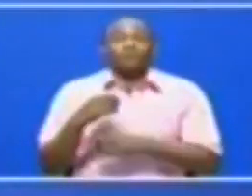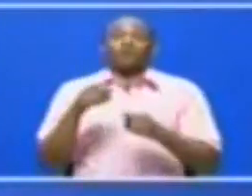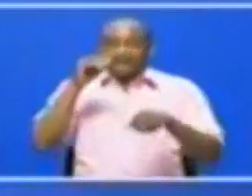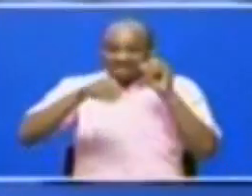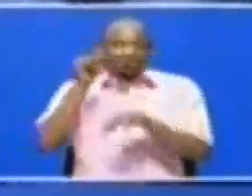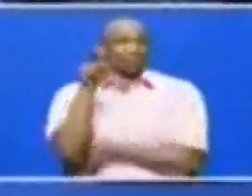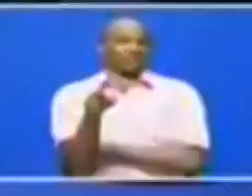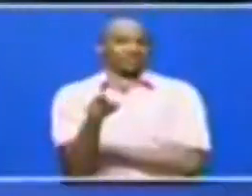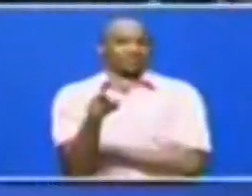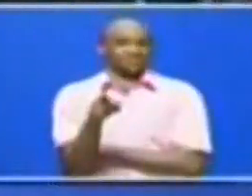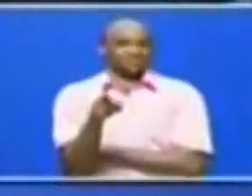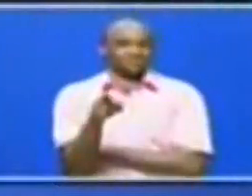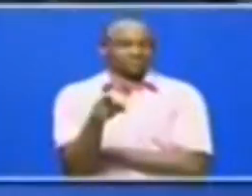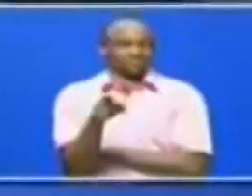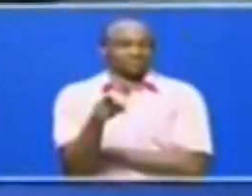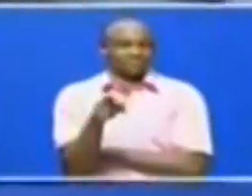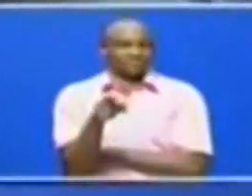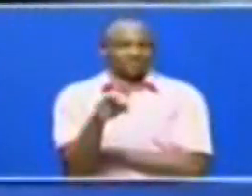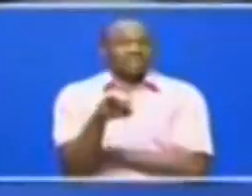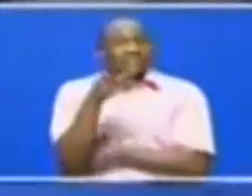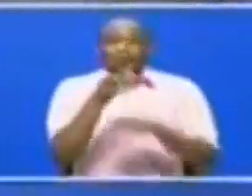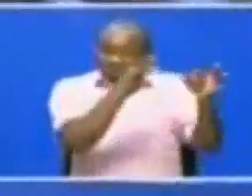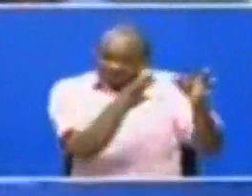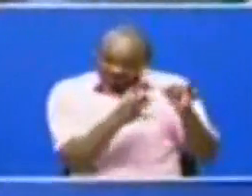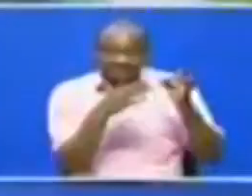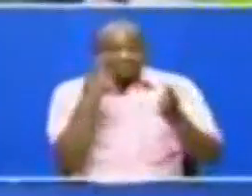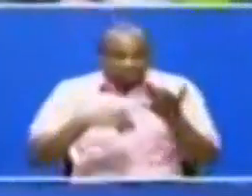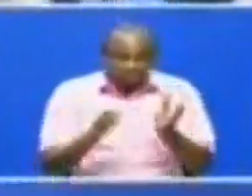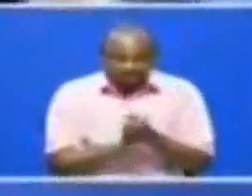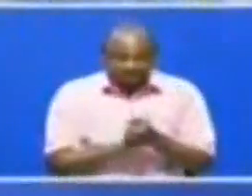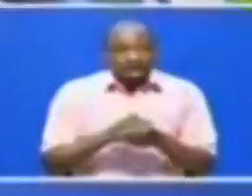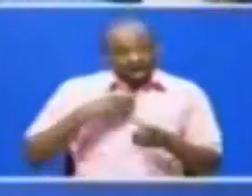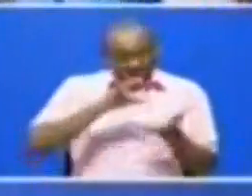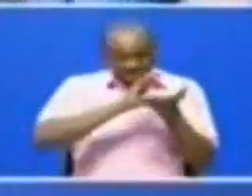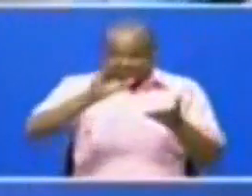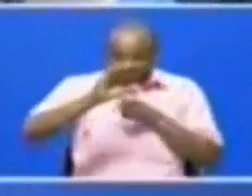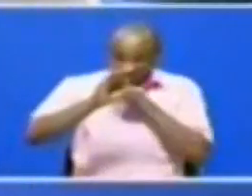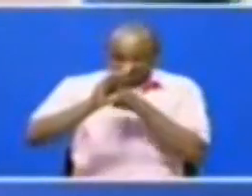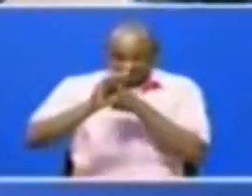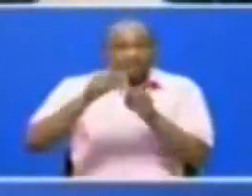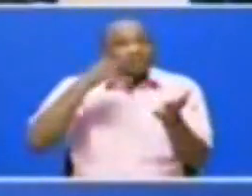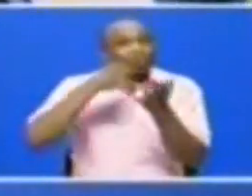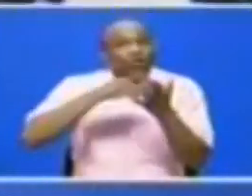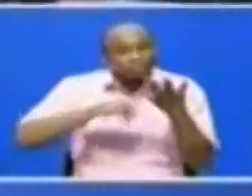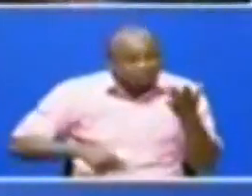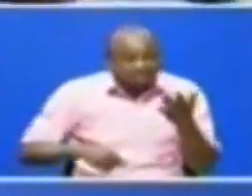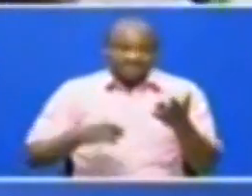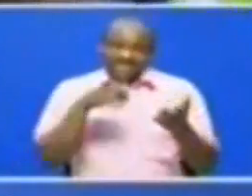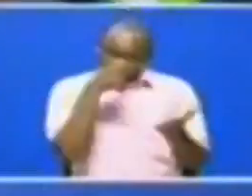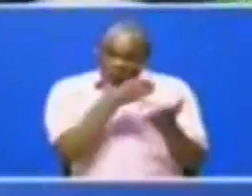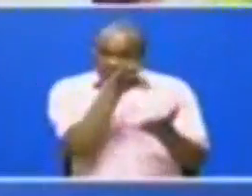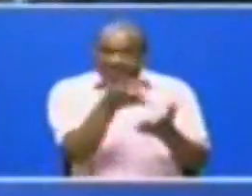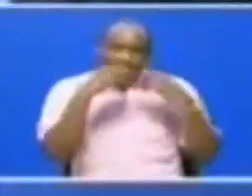8th polls, with Treasury indicating that this allocation had factored in the likelihood of